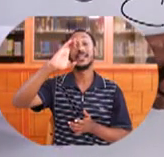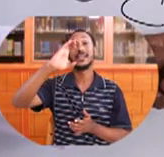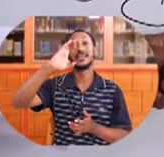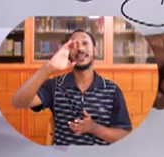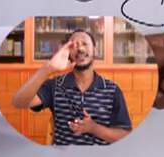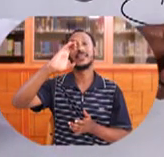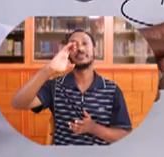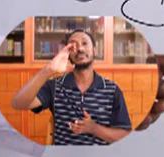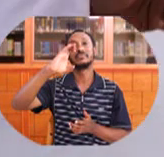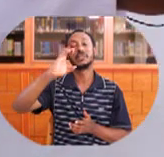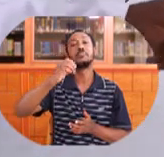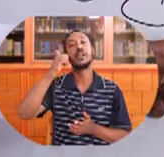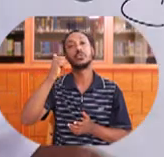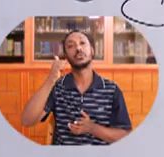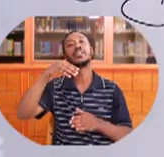chlorofluorocarbons.